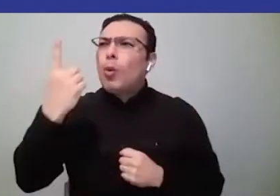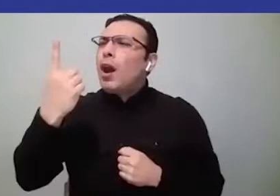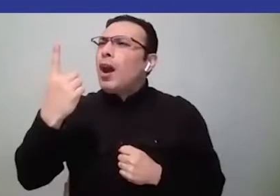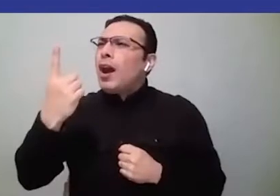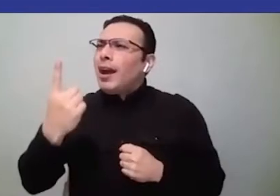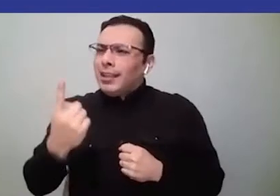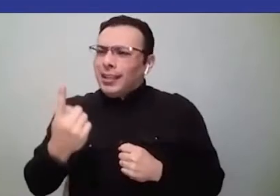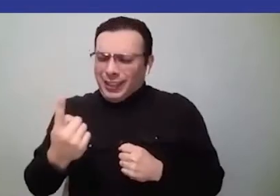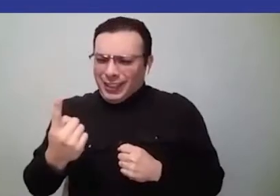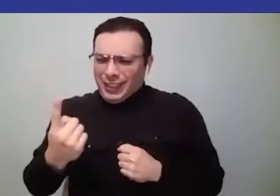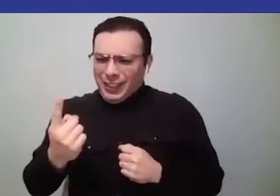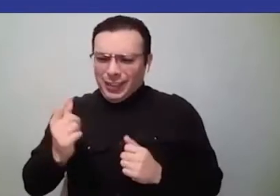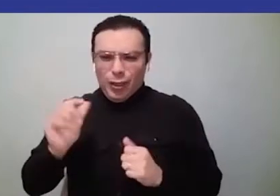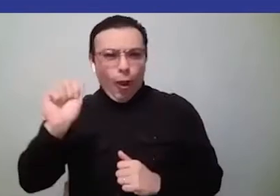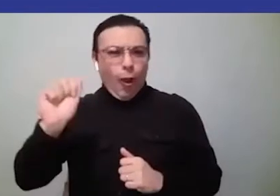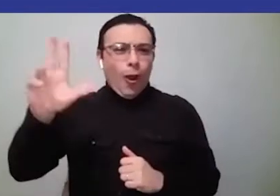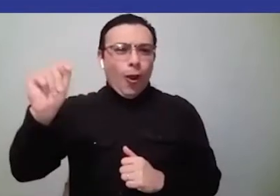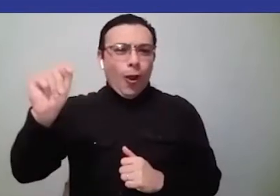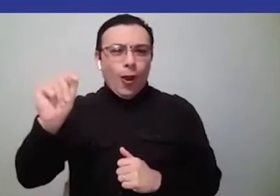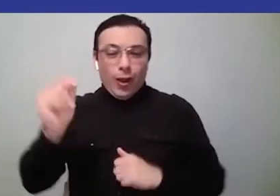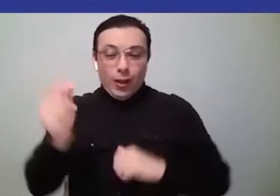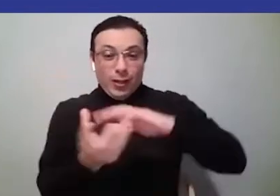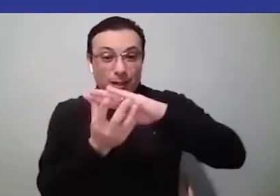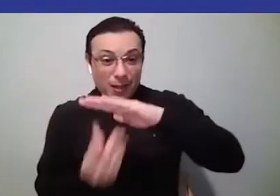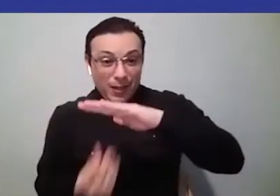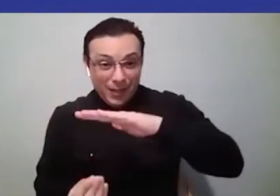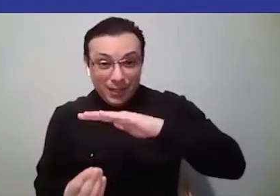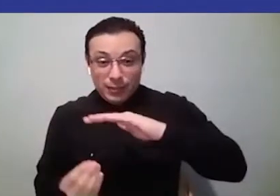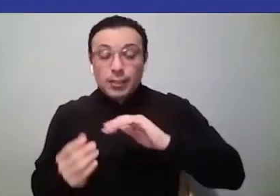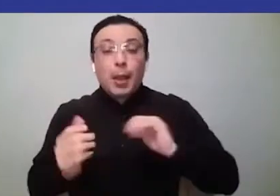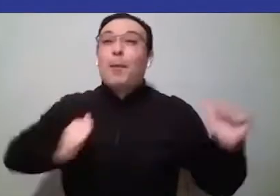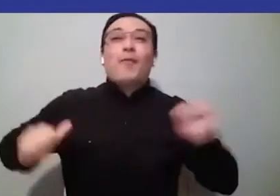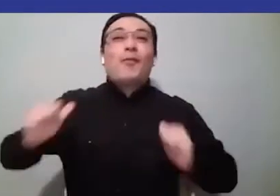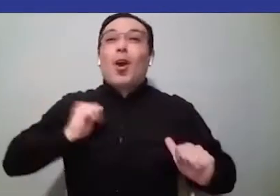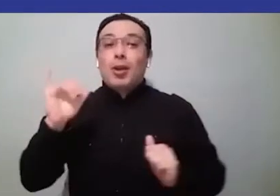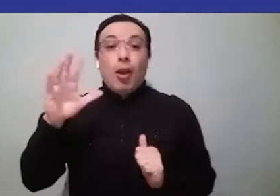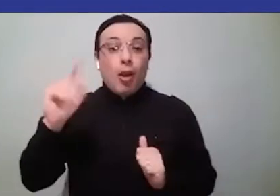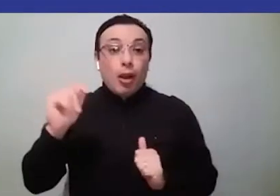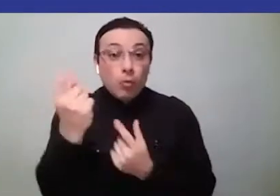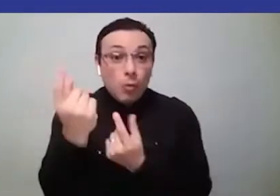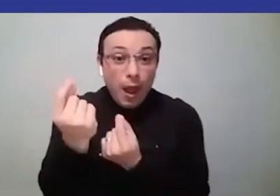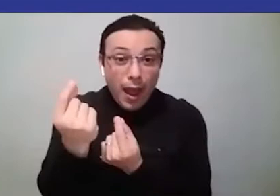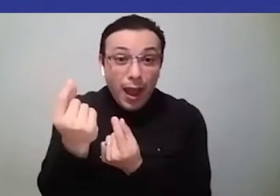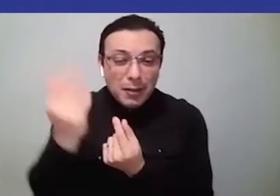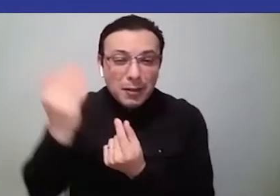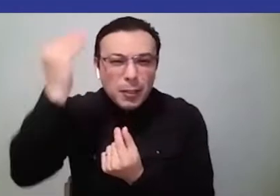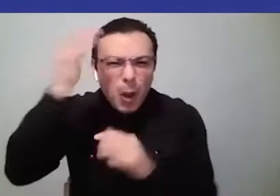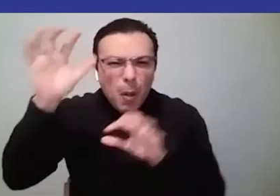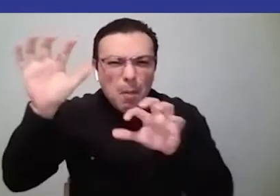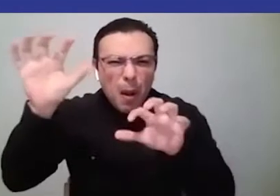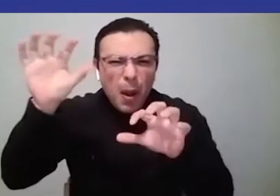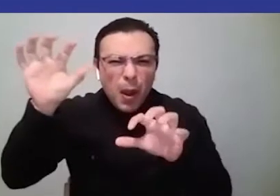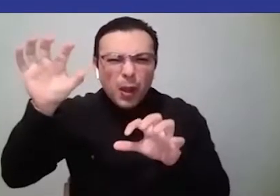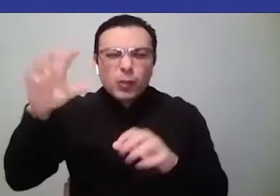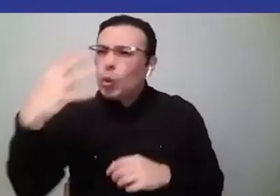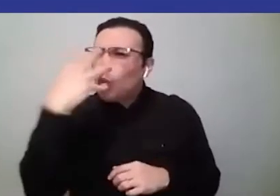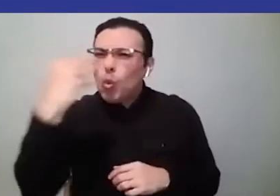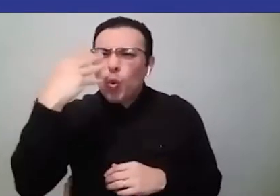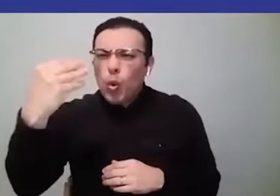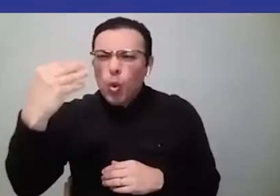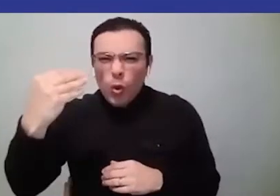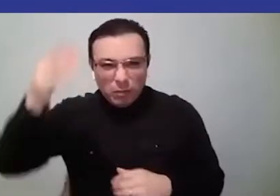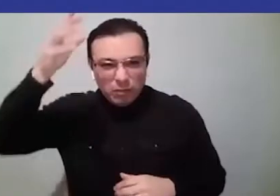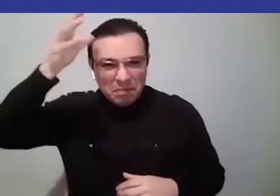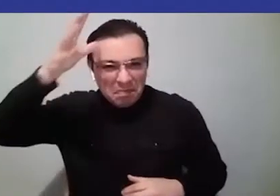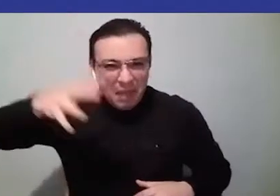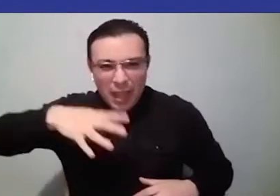45 minutes. So that's a favorite of mine. But I've been there about 10 years.